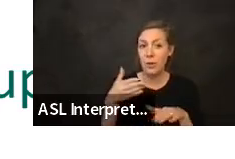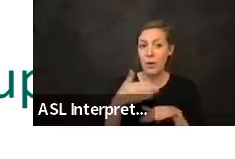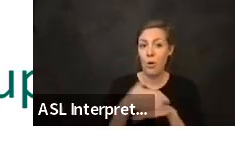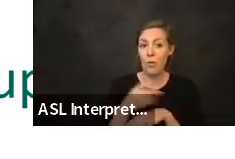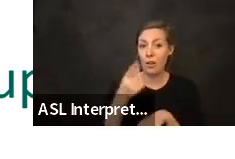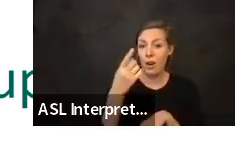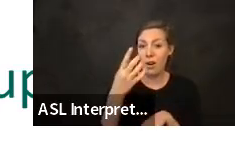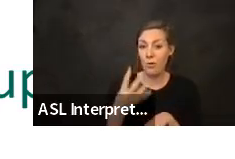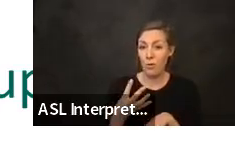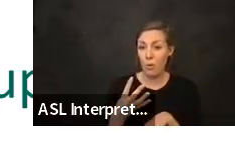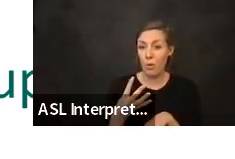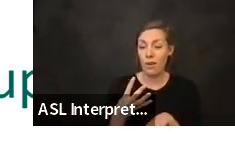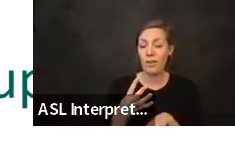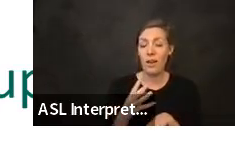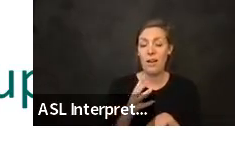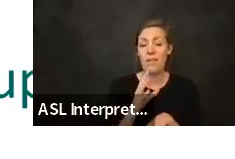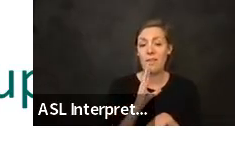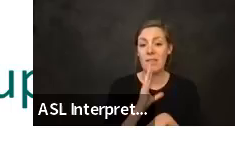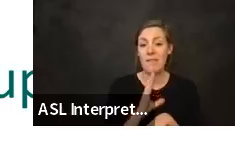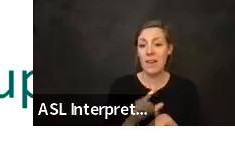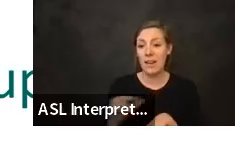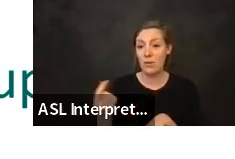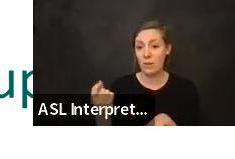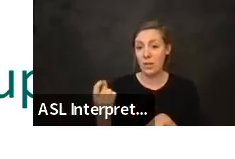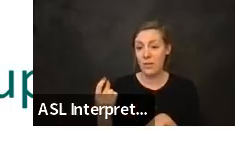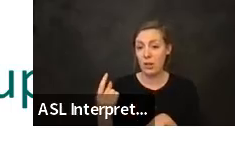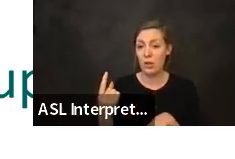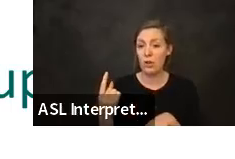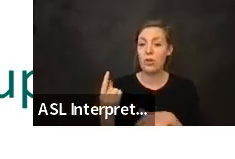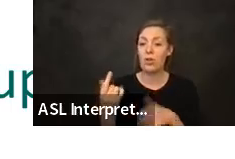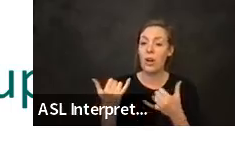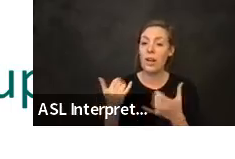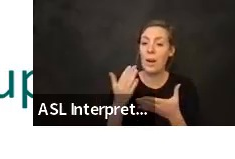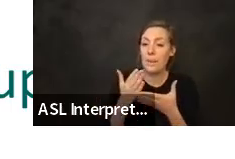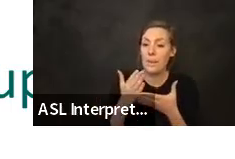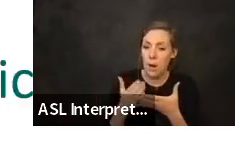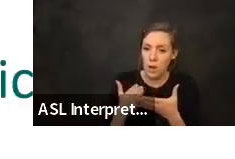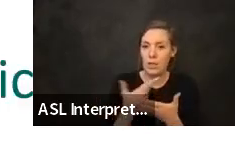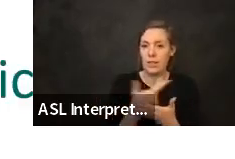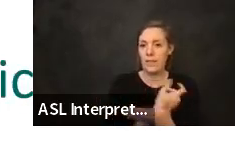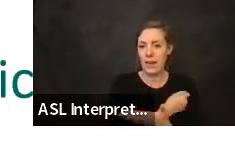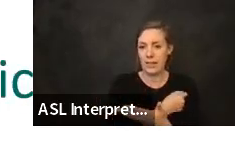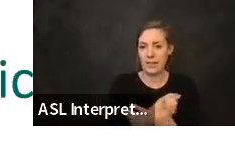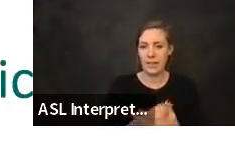to 11-year-olds are now at least partially vaccinated.